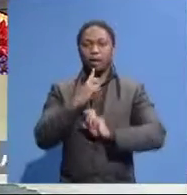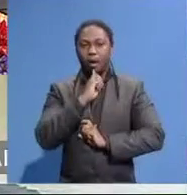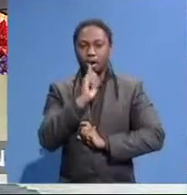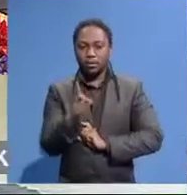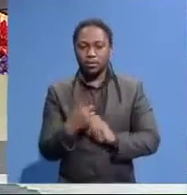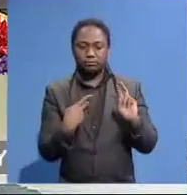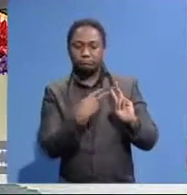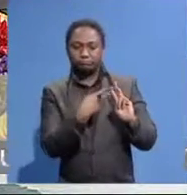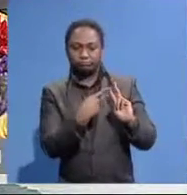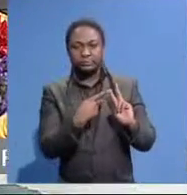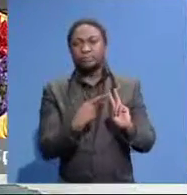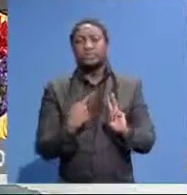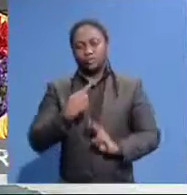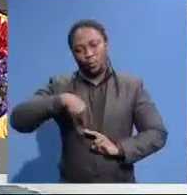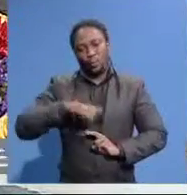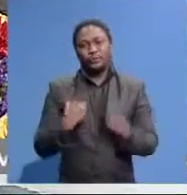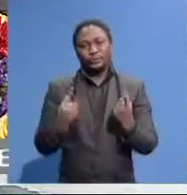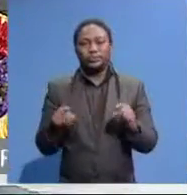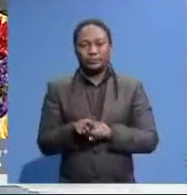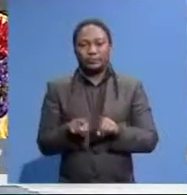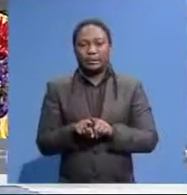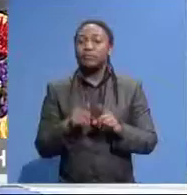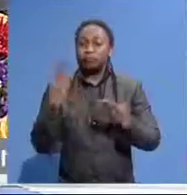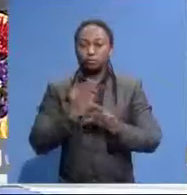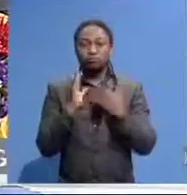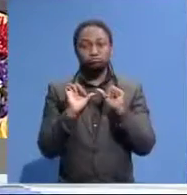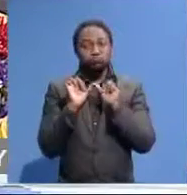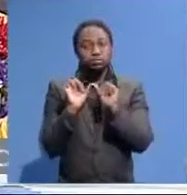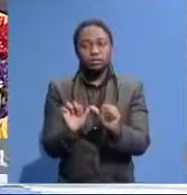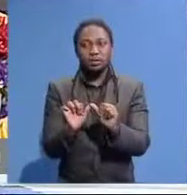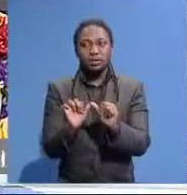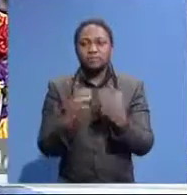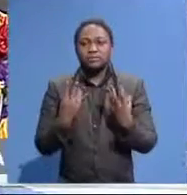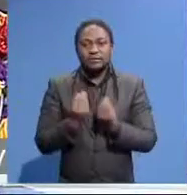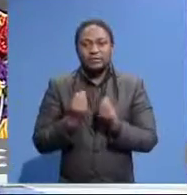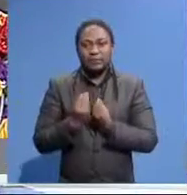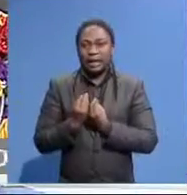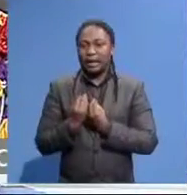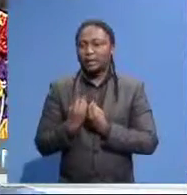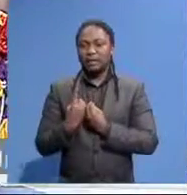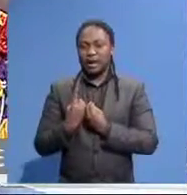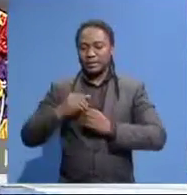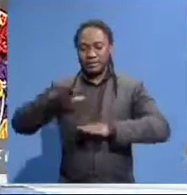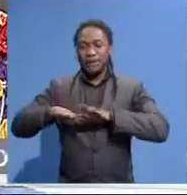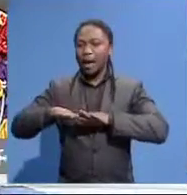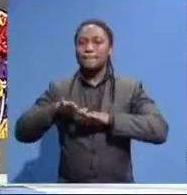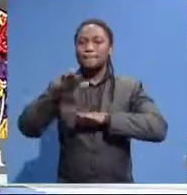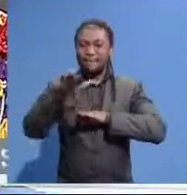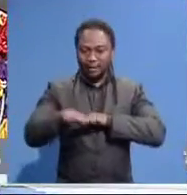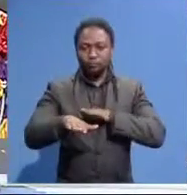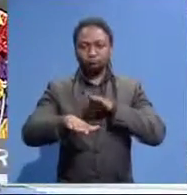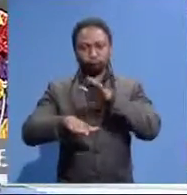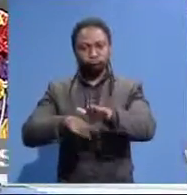me and you, this is what we're here for, to say, okay, take it further, go beyond just the face value, just beyond the saint, and take it a bit further